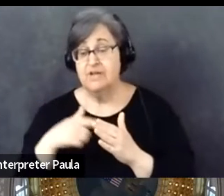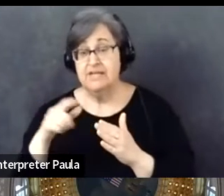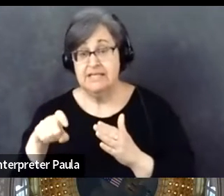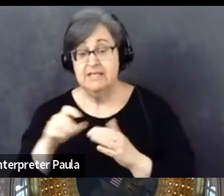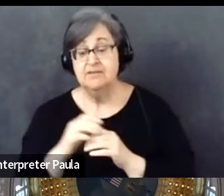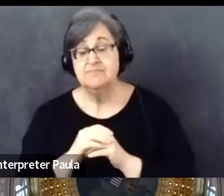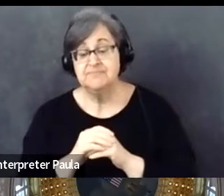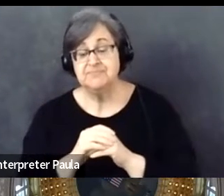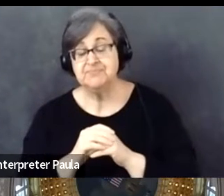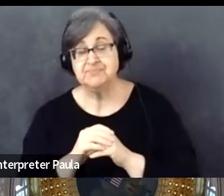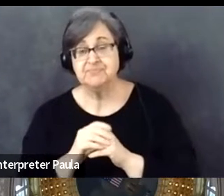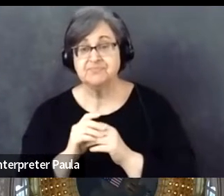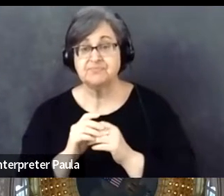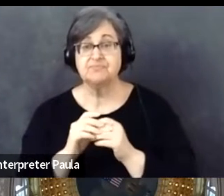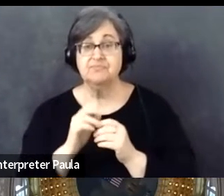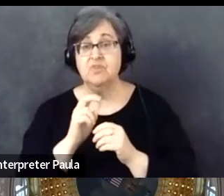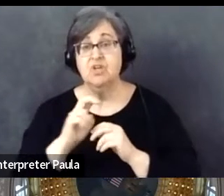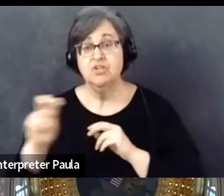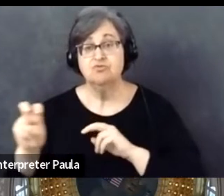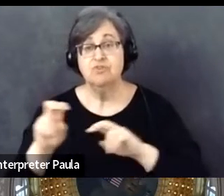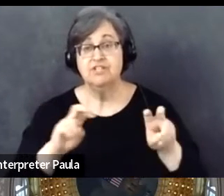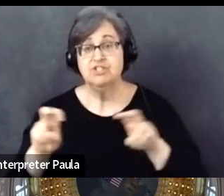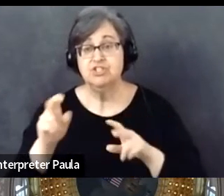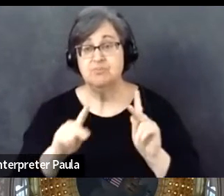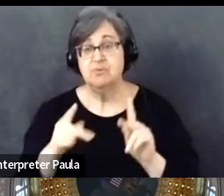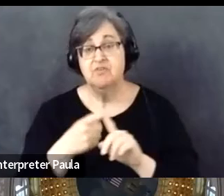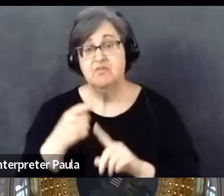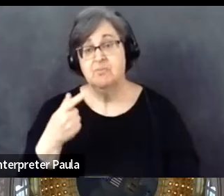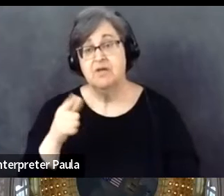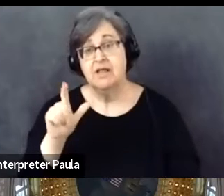we transition people out of Glenwood, the